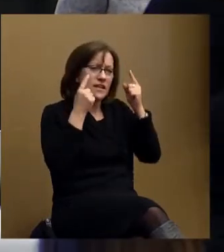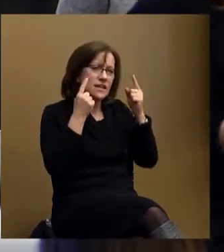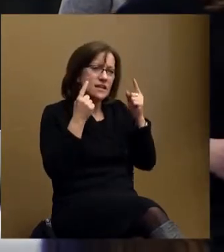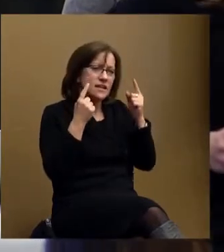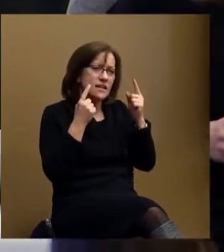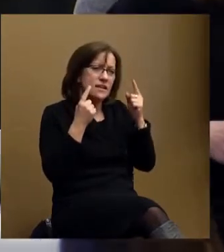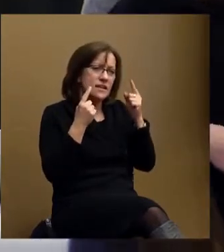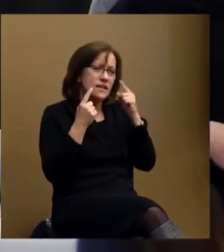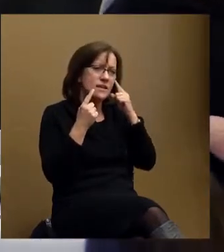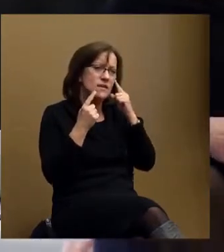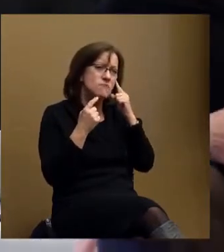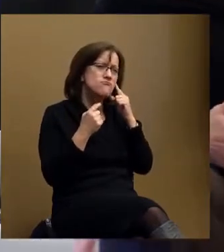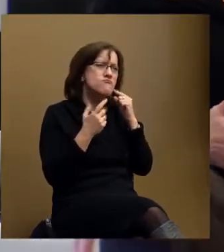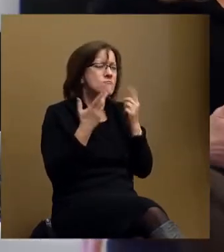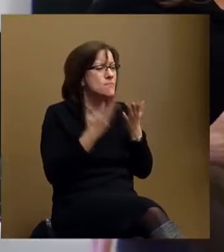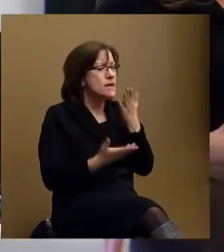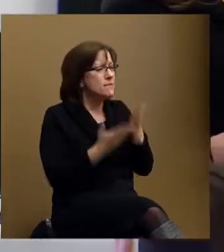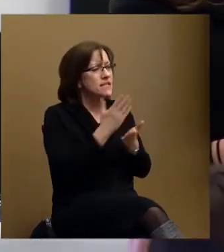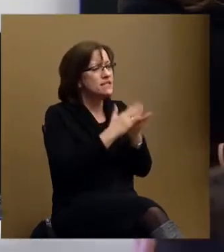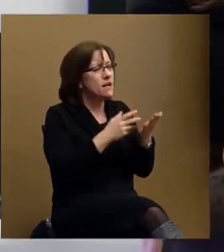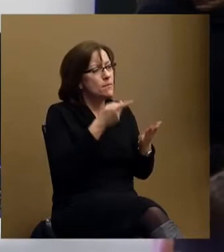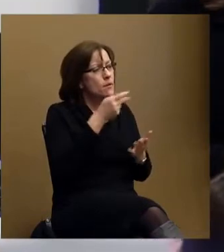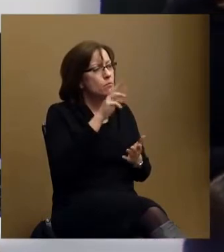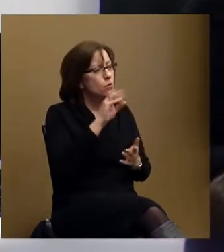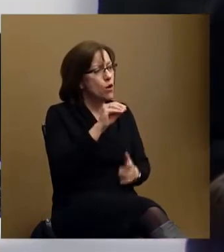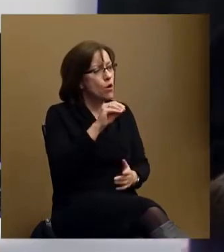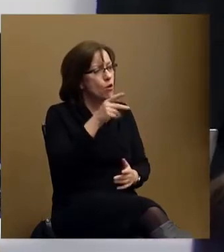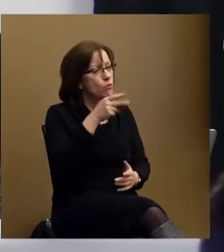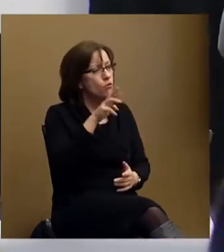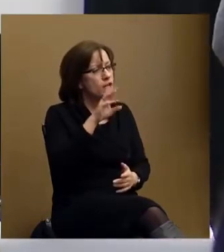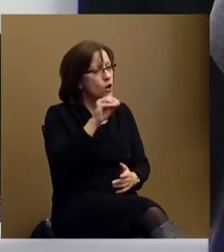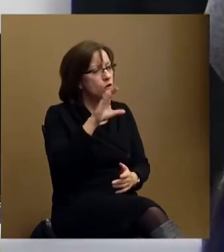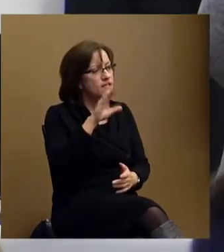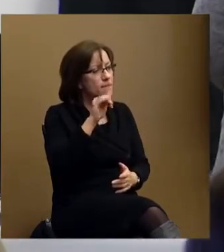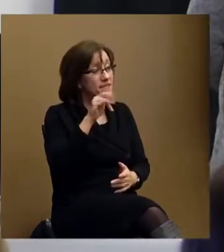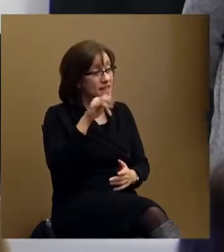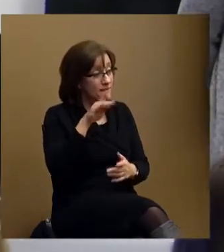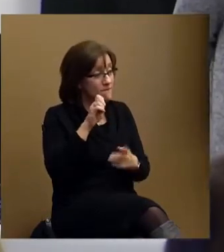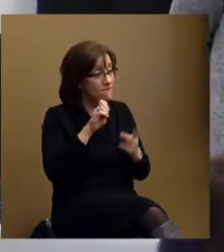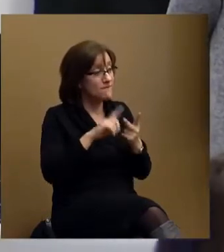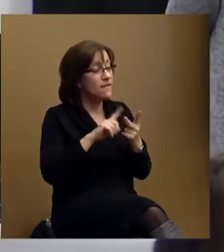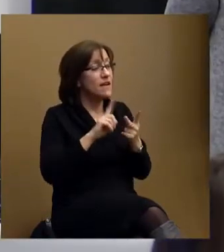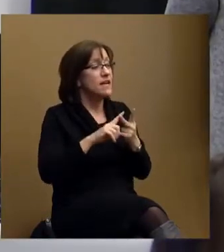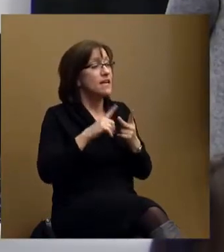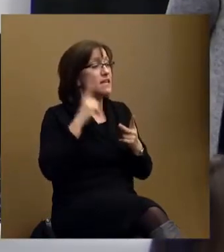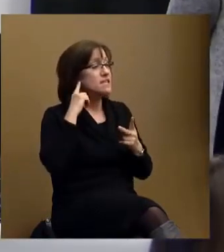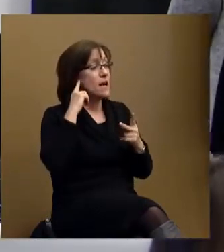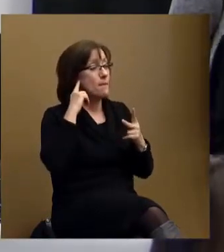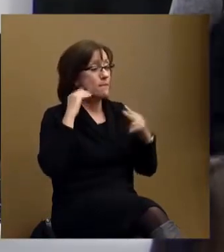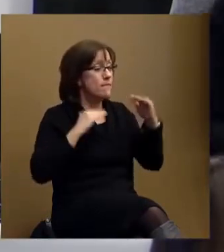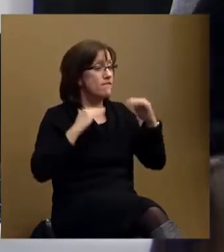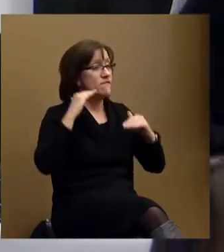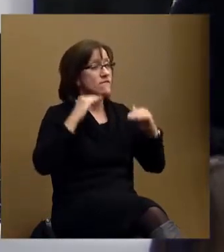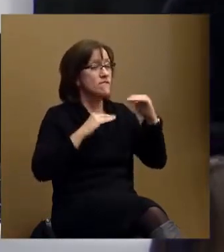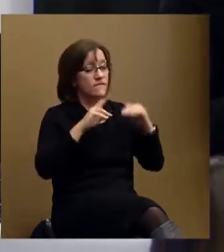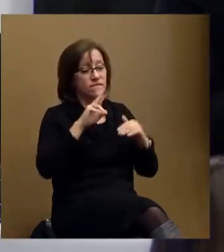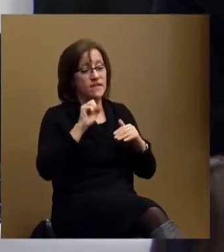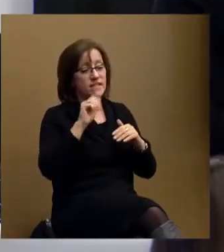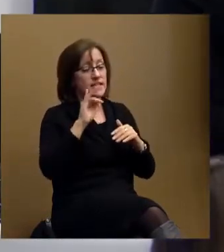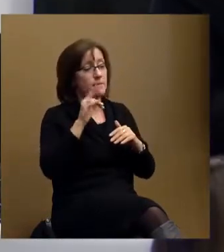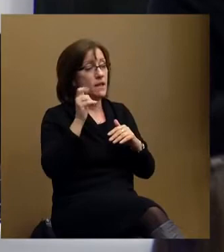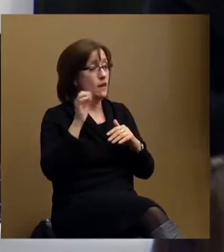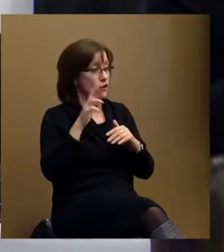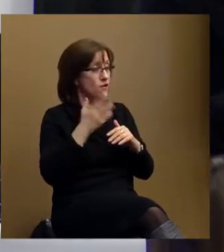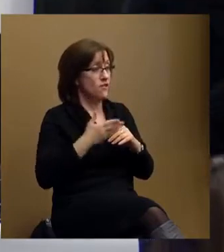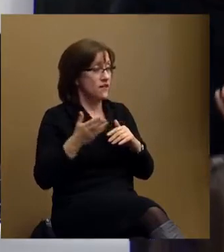probably looking at some proprioceptive and possibly some vestibular components. So if you